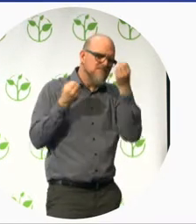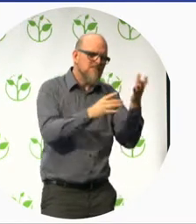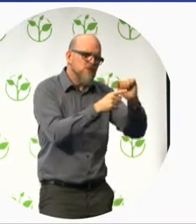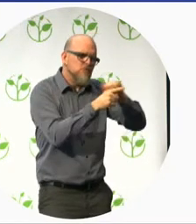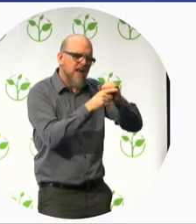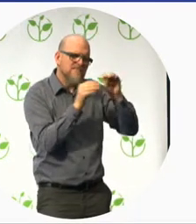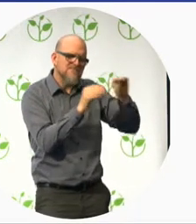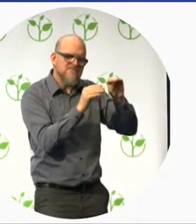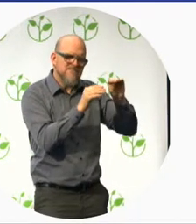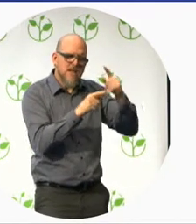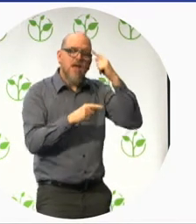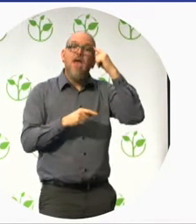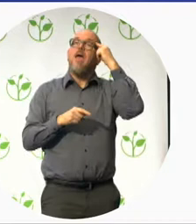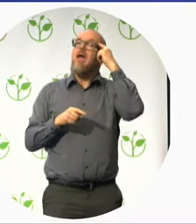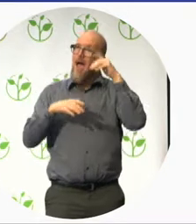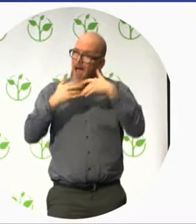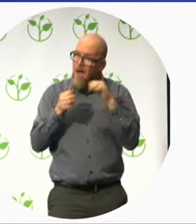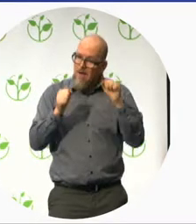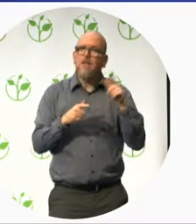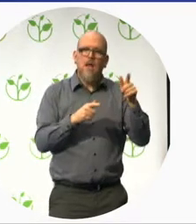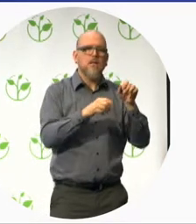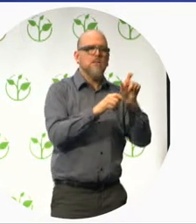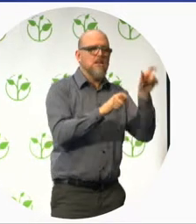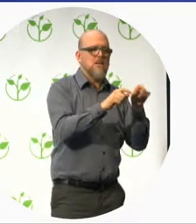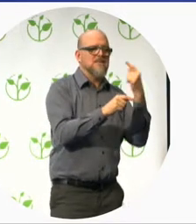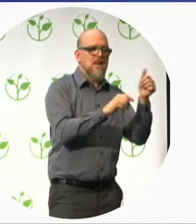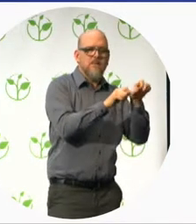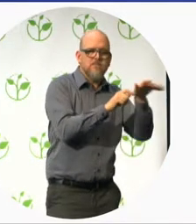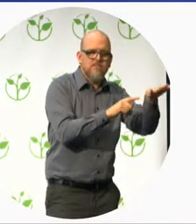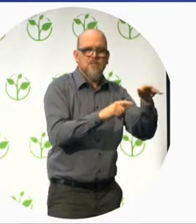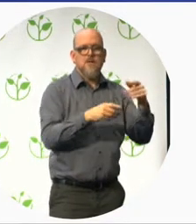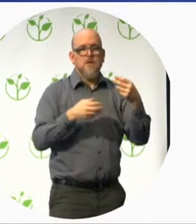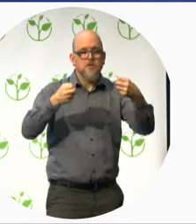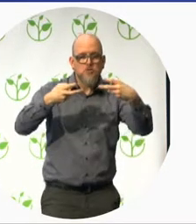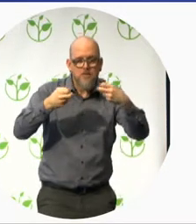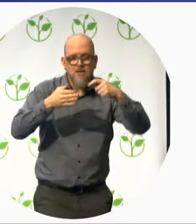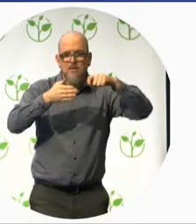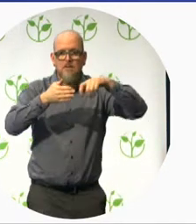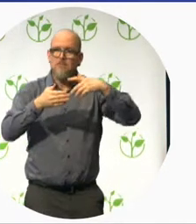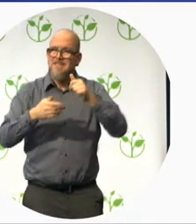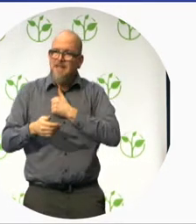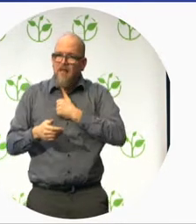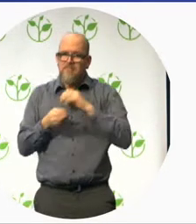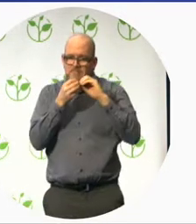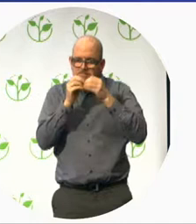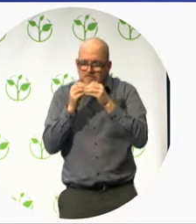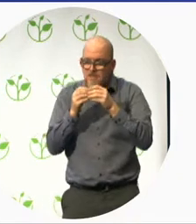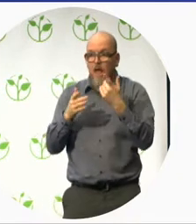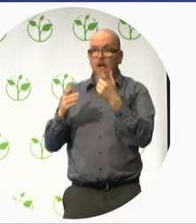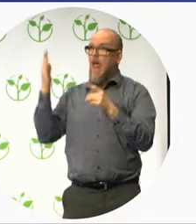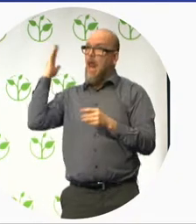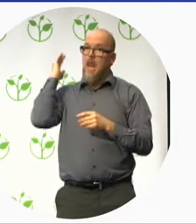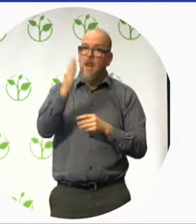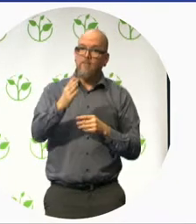want your video live captioned, you can select that option. There's a button to contact us. If you